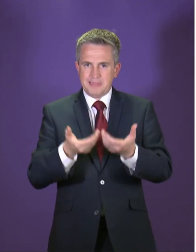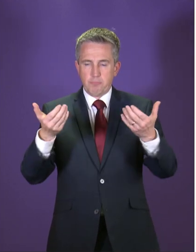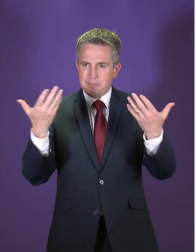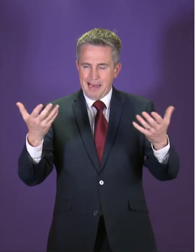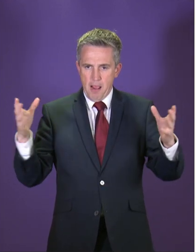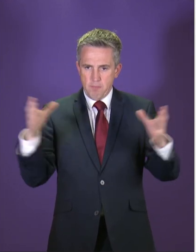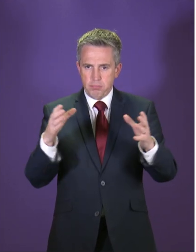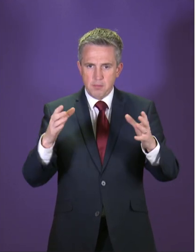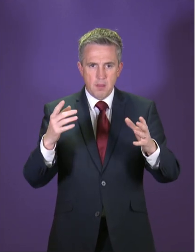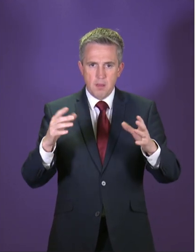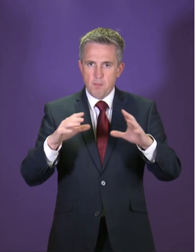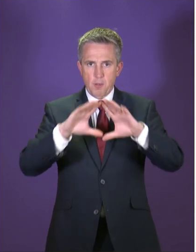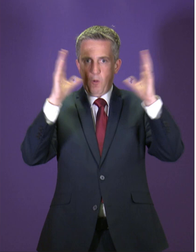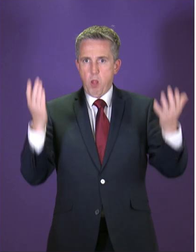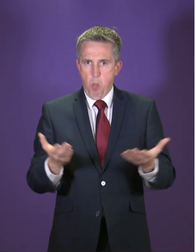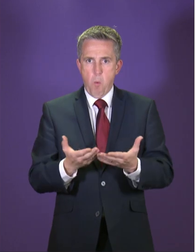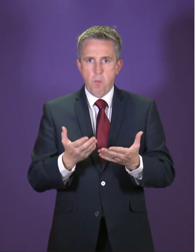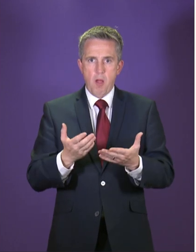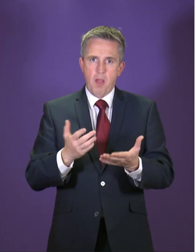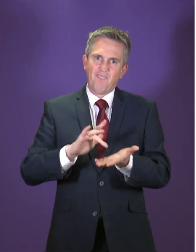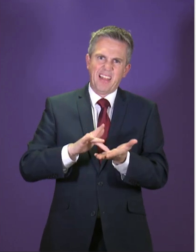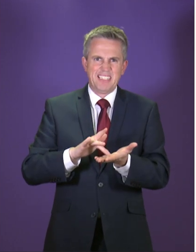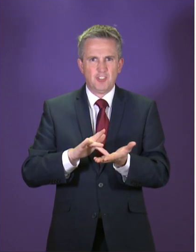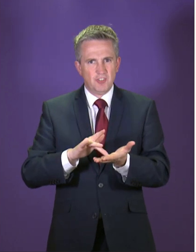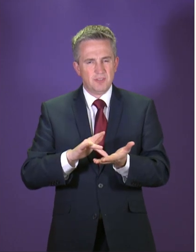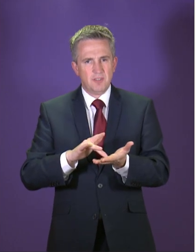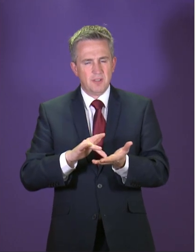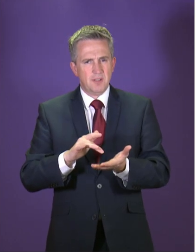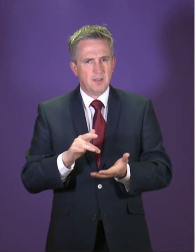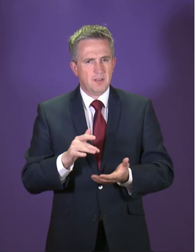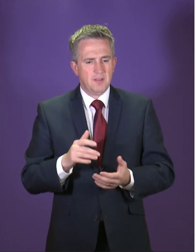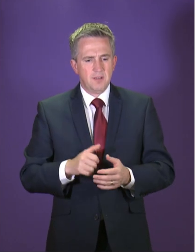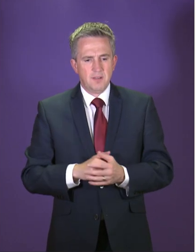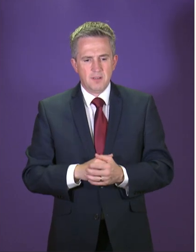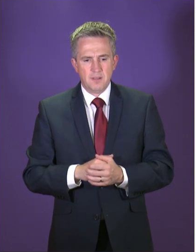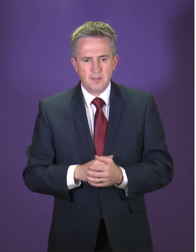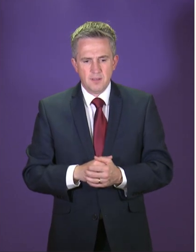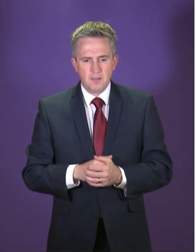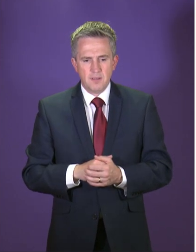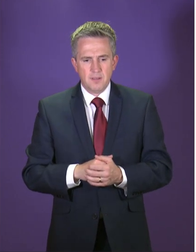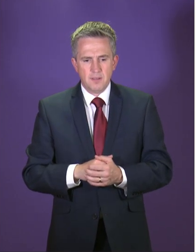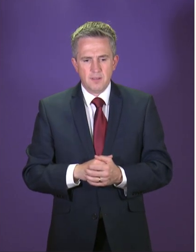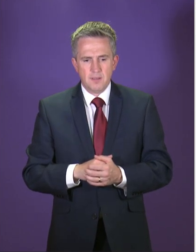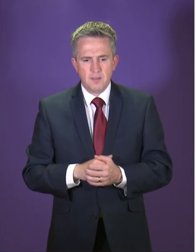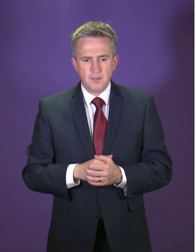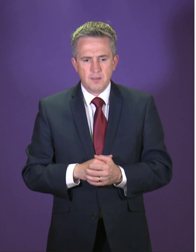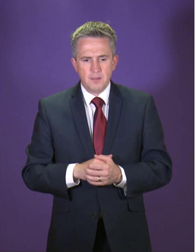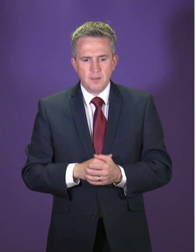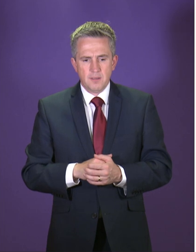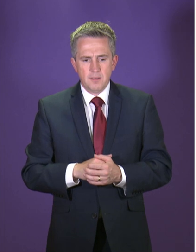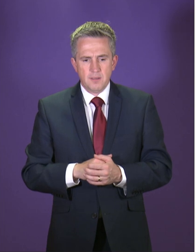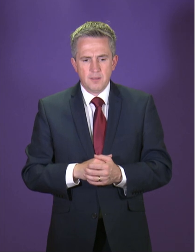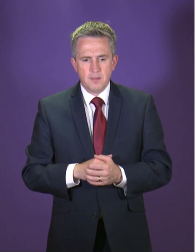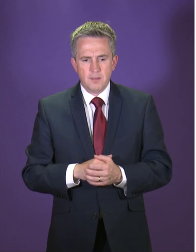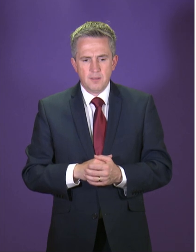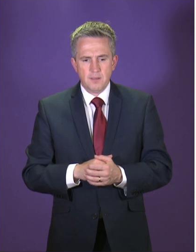But what is global village in a form of shortening distances if the